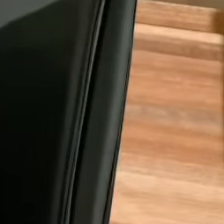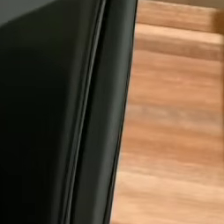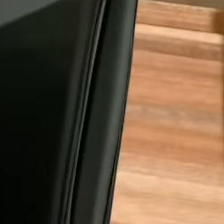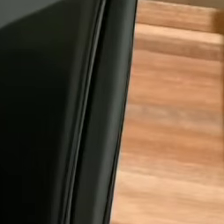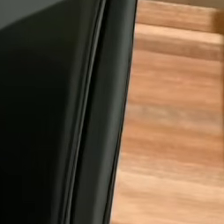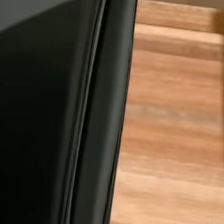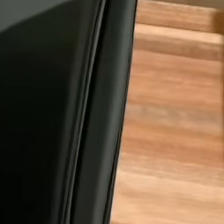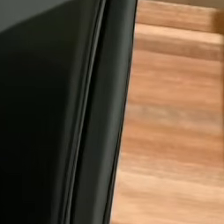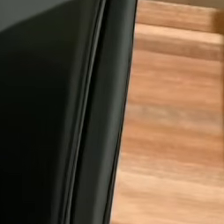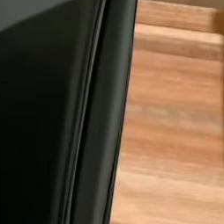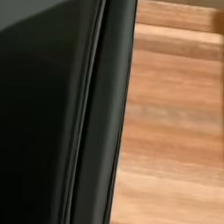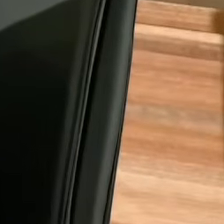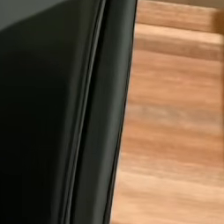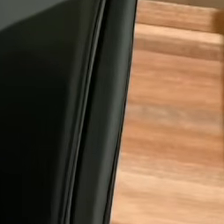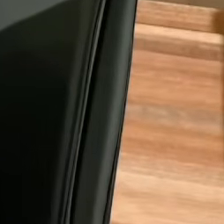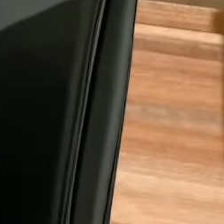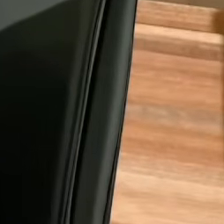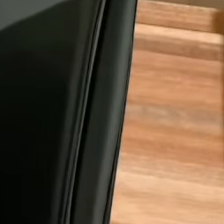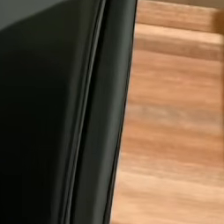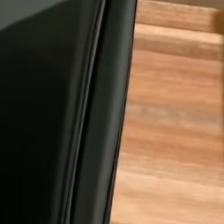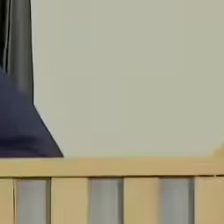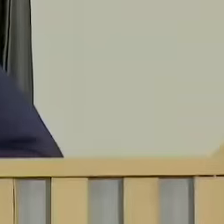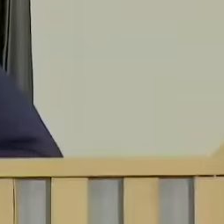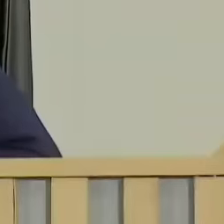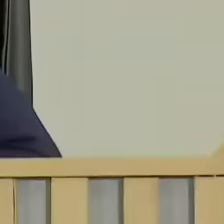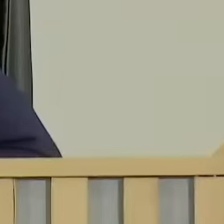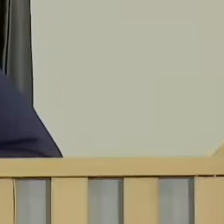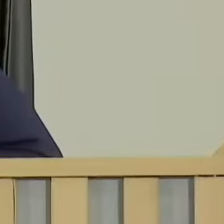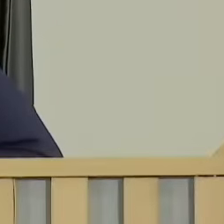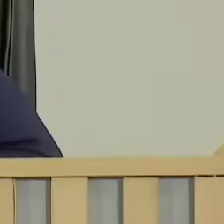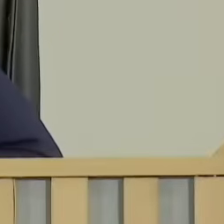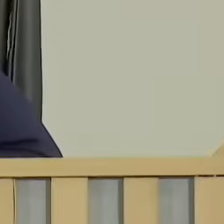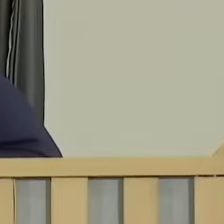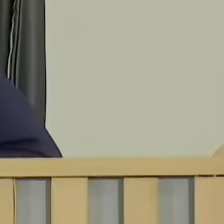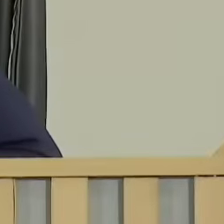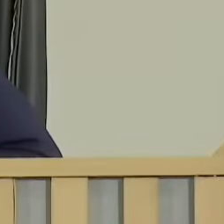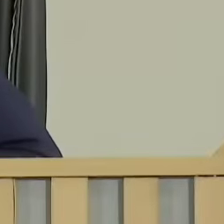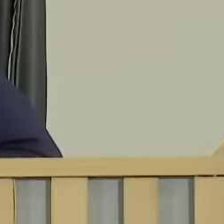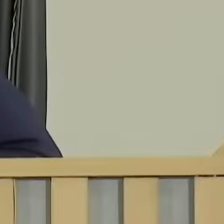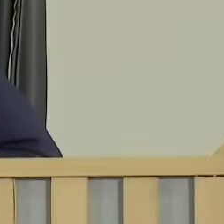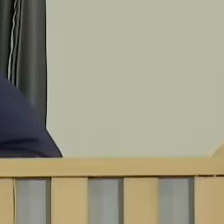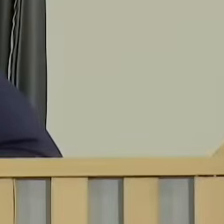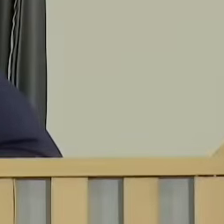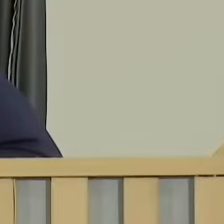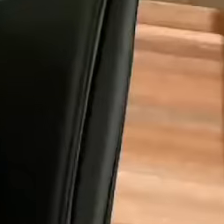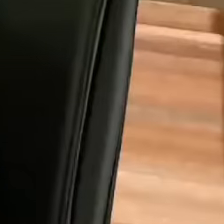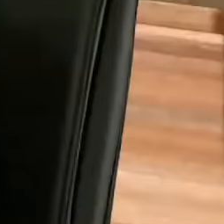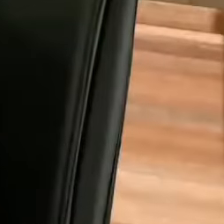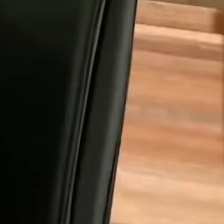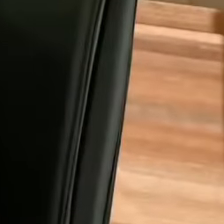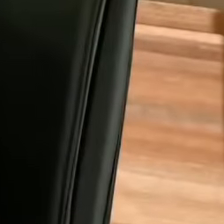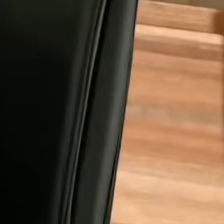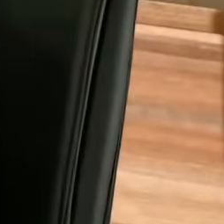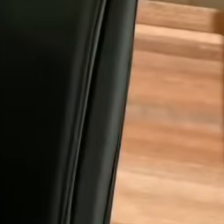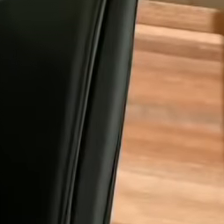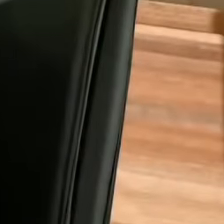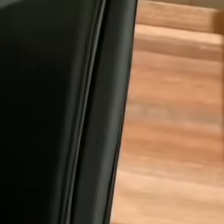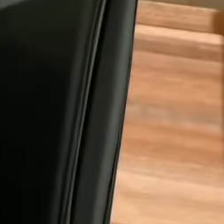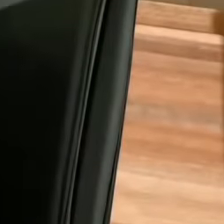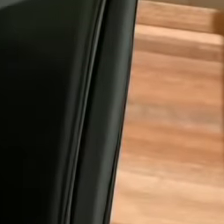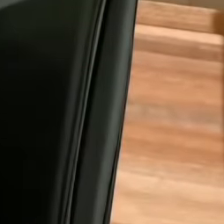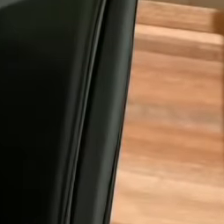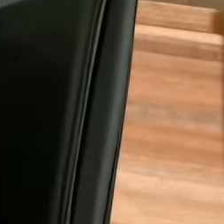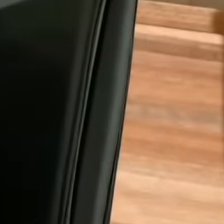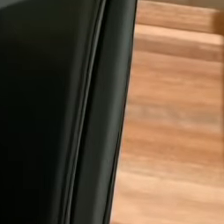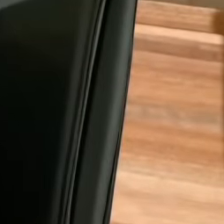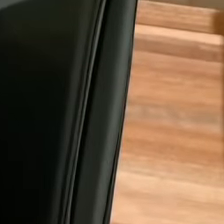That is within the purview of the National Commissioner and Provincial Commissioner. And I think earlier on you touched on the